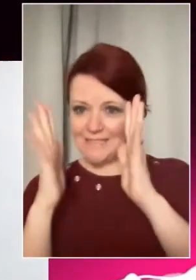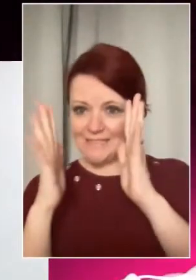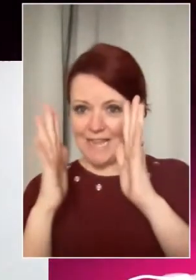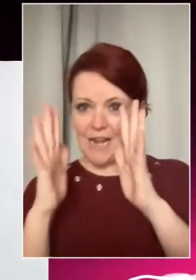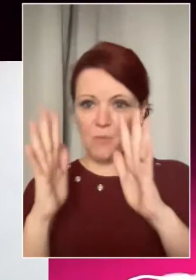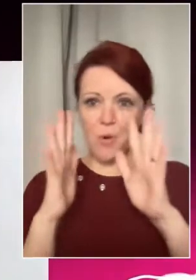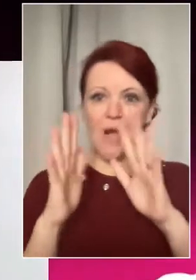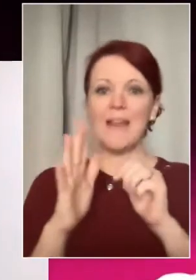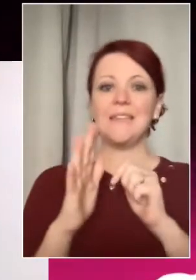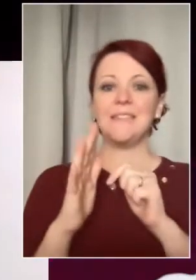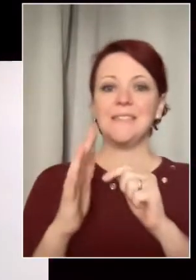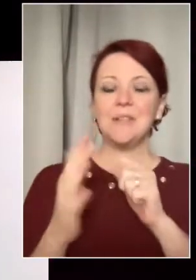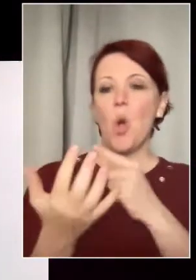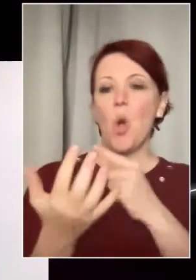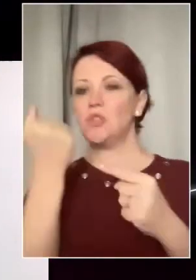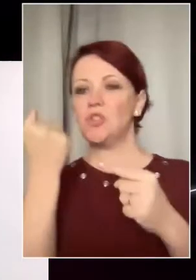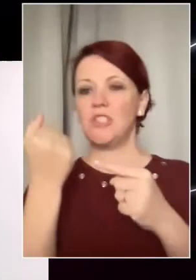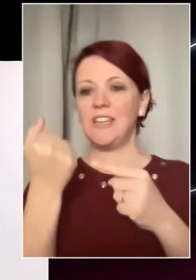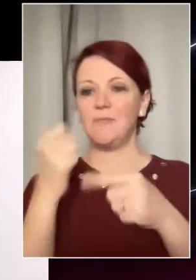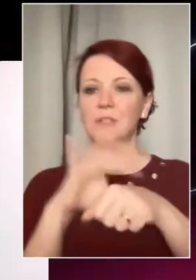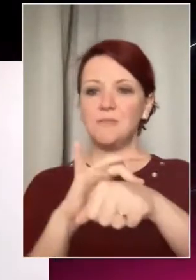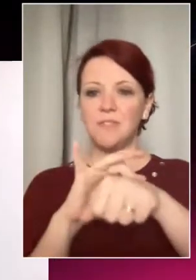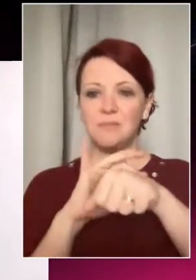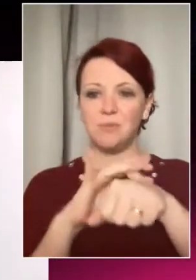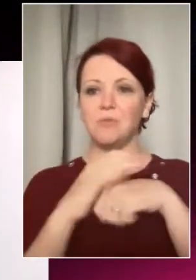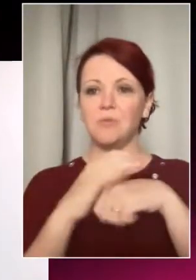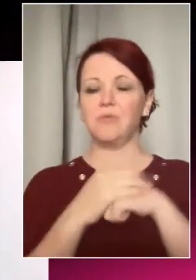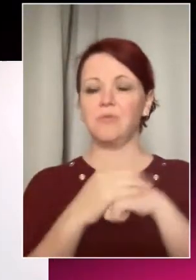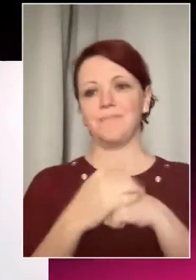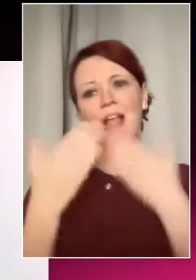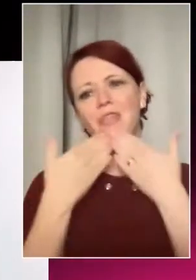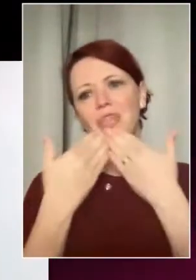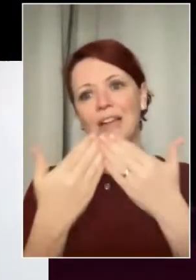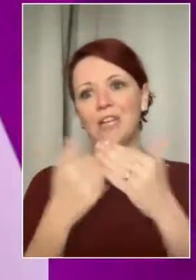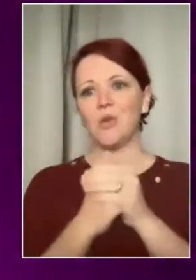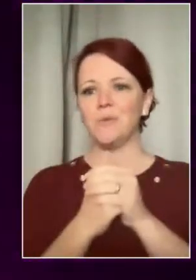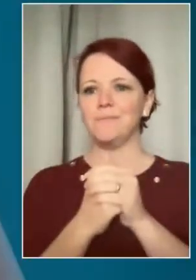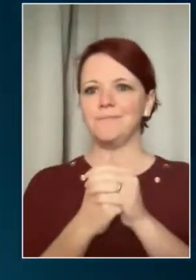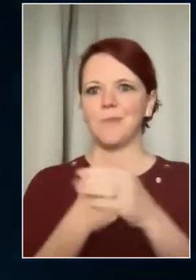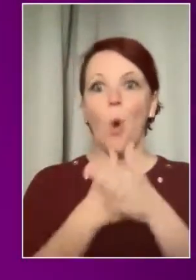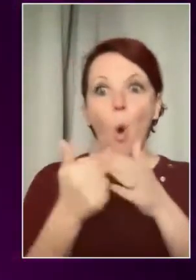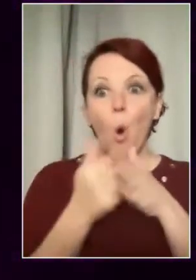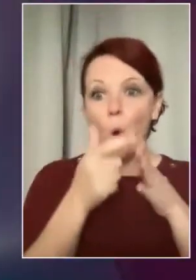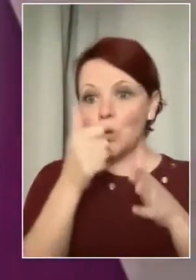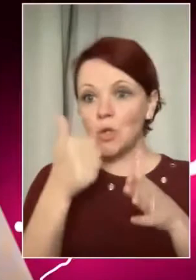apprenticeships in your region. And thank you very much for all you do. Good luck, everyone.